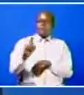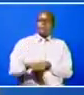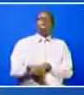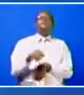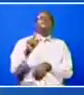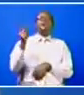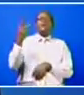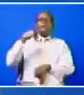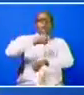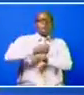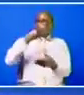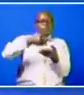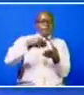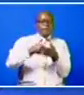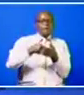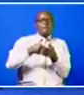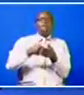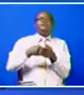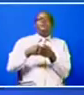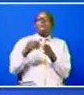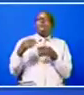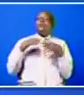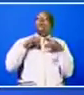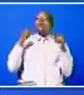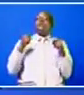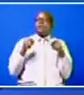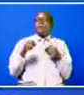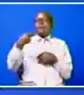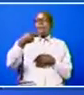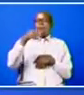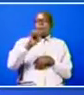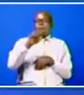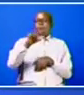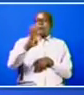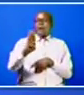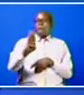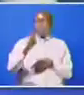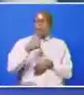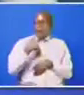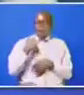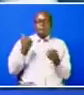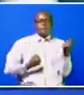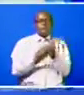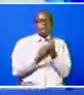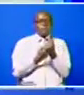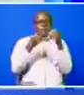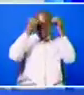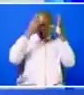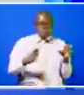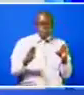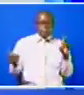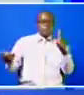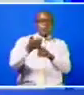School of Monetary Studies. The event, hosted by the Higher Education Loans Board HELB, has a theme of financing TVET students towards